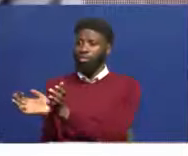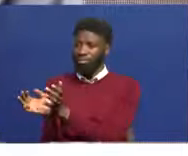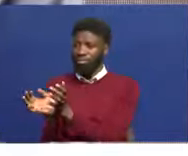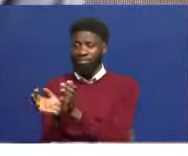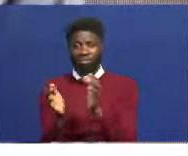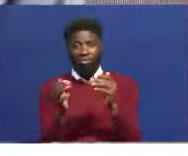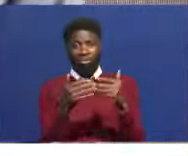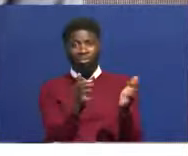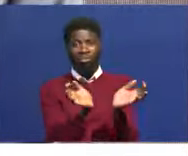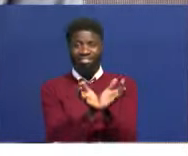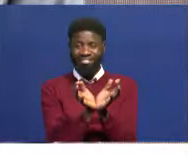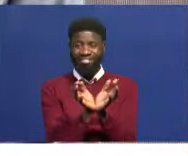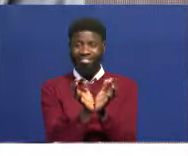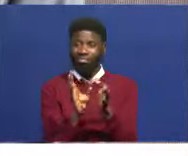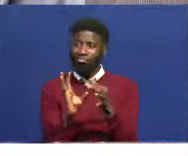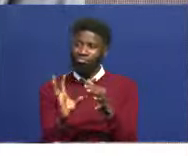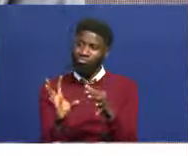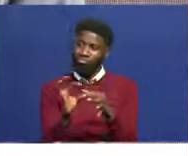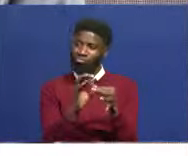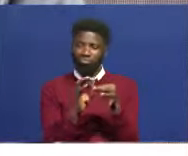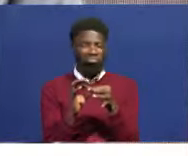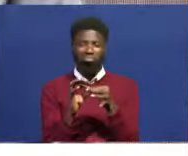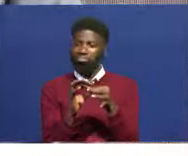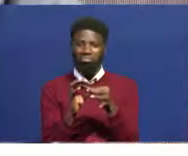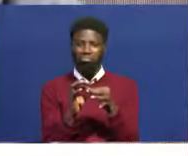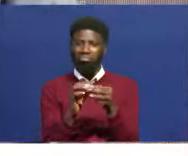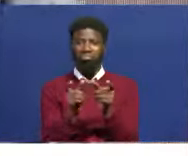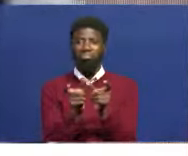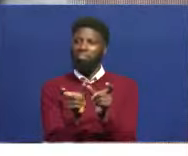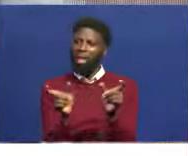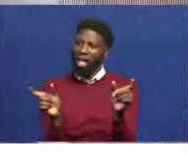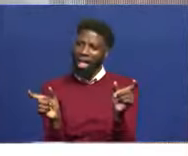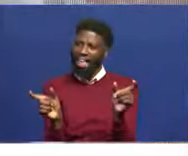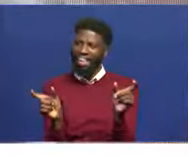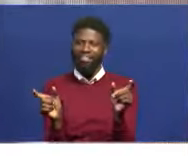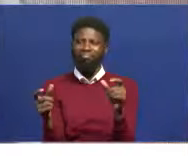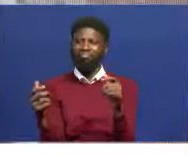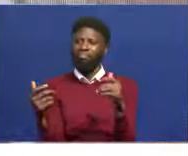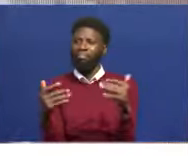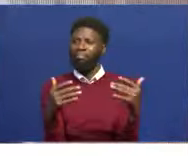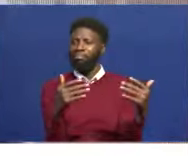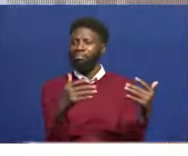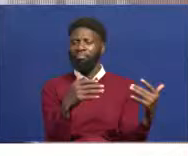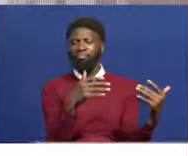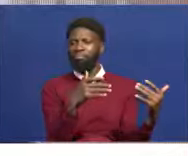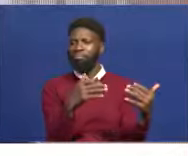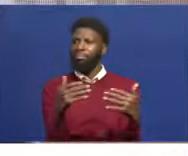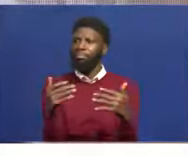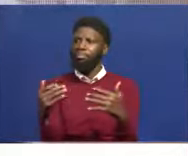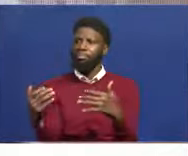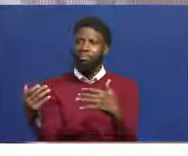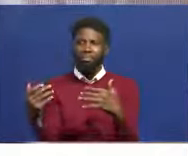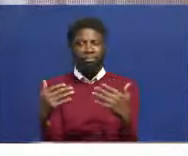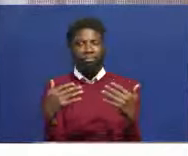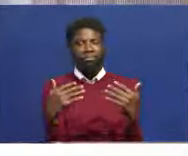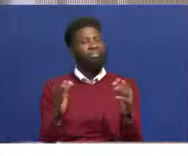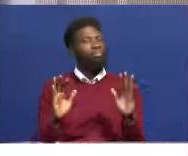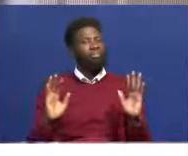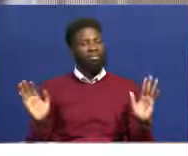are divided and are made to fight among themselves.